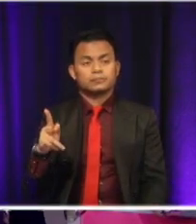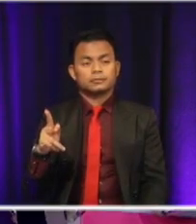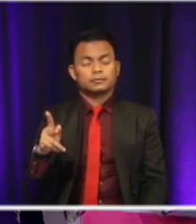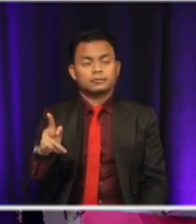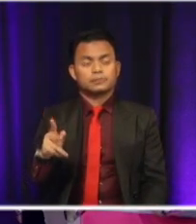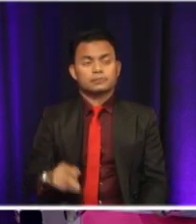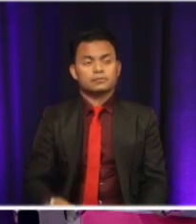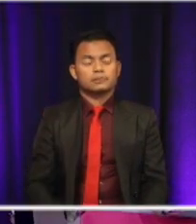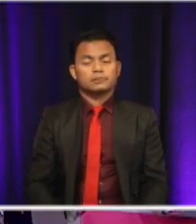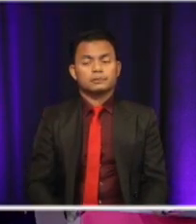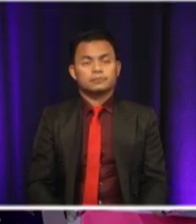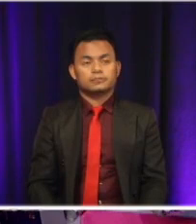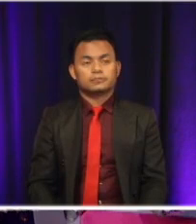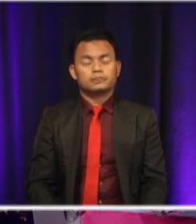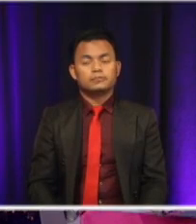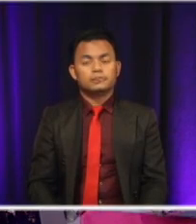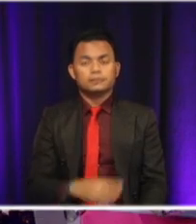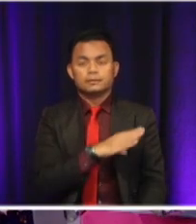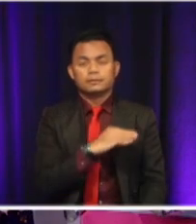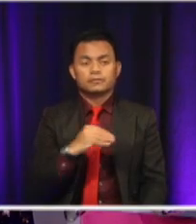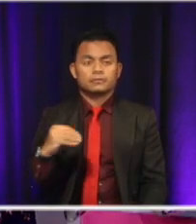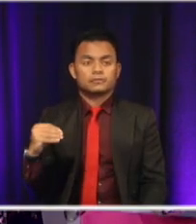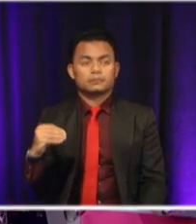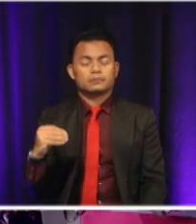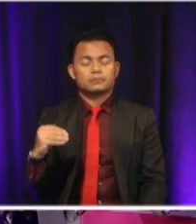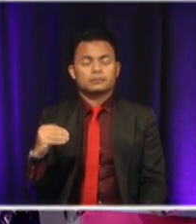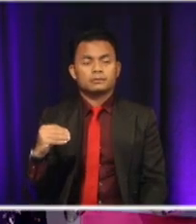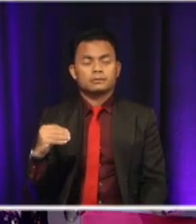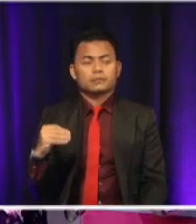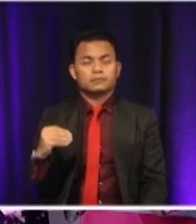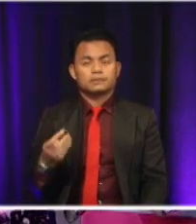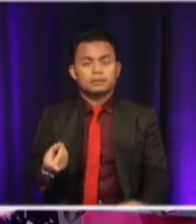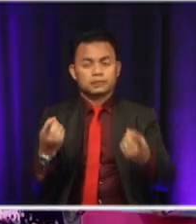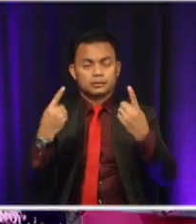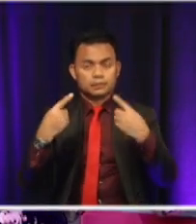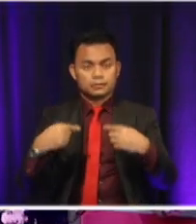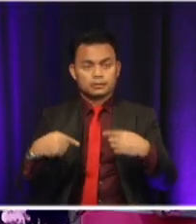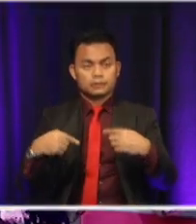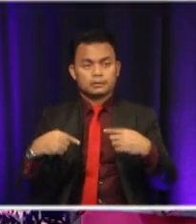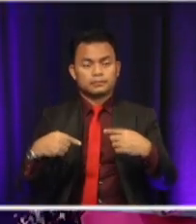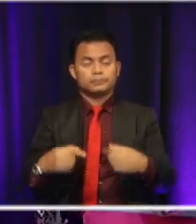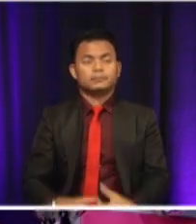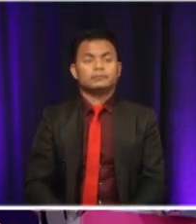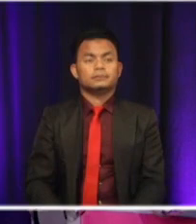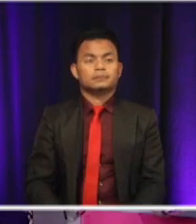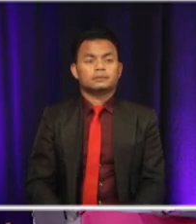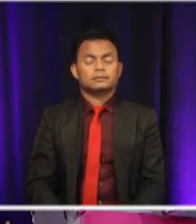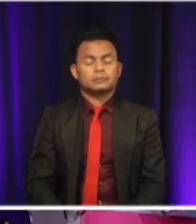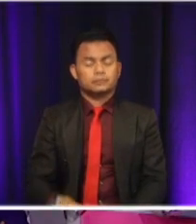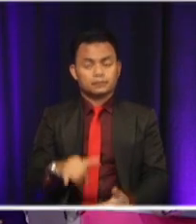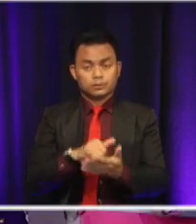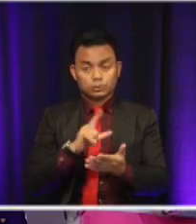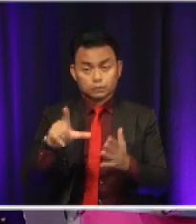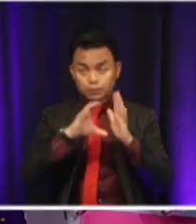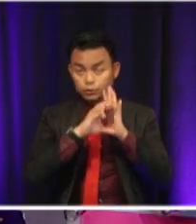respond to the task, and also to come to a clear stand. Those are the